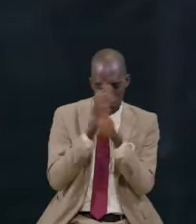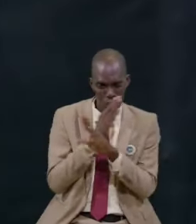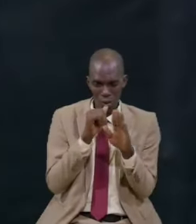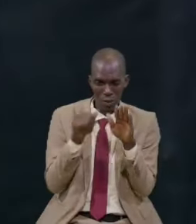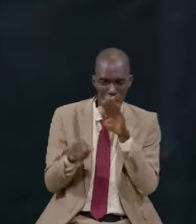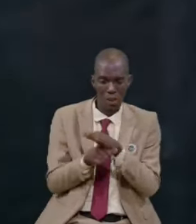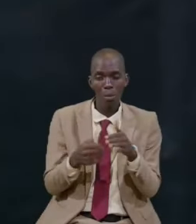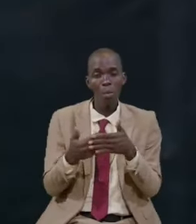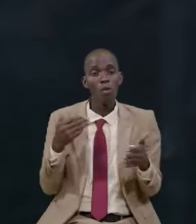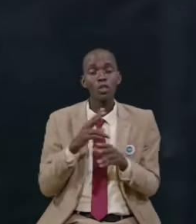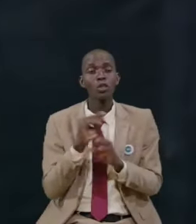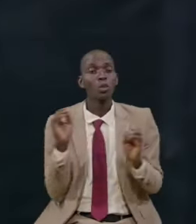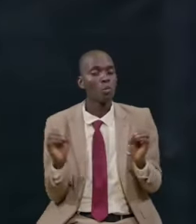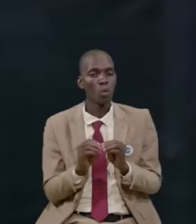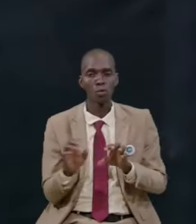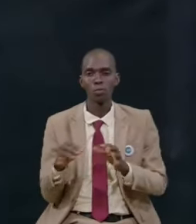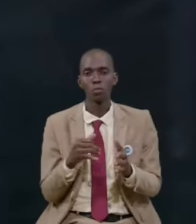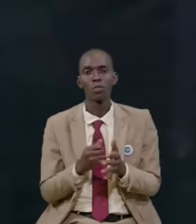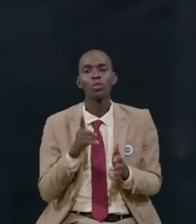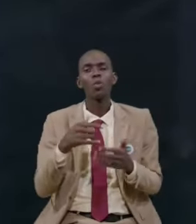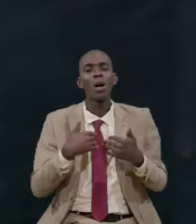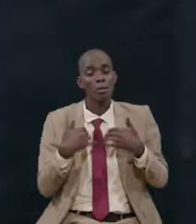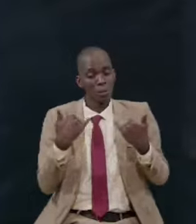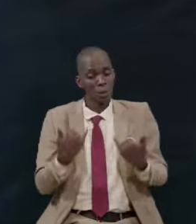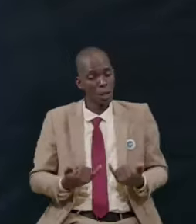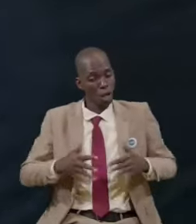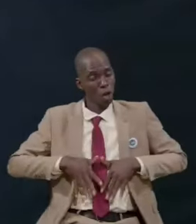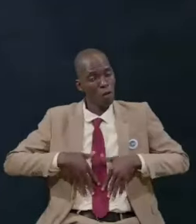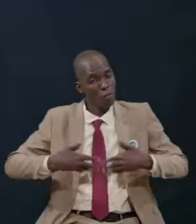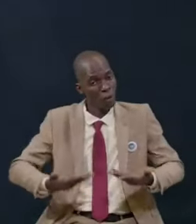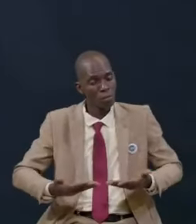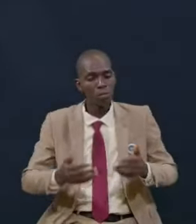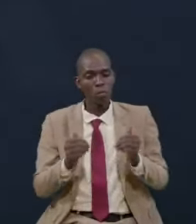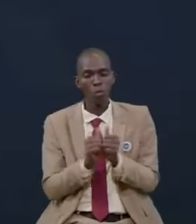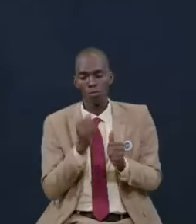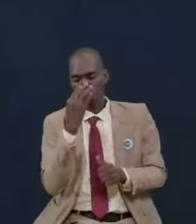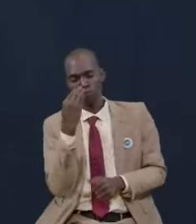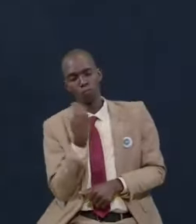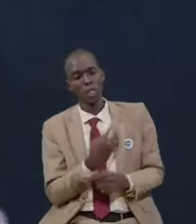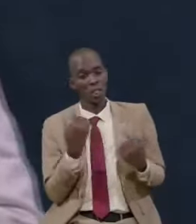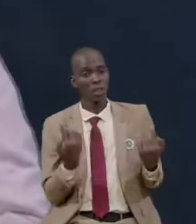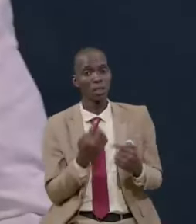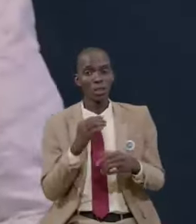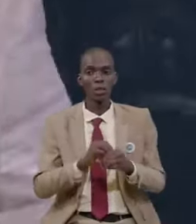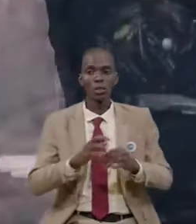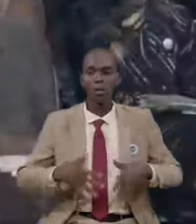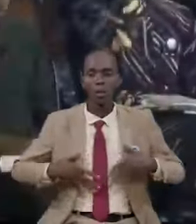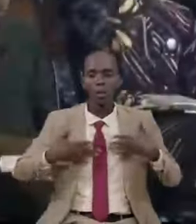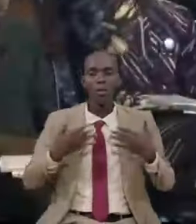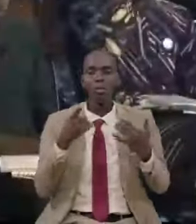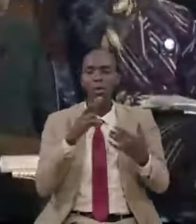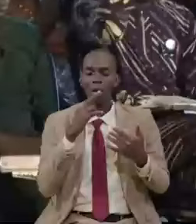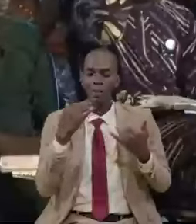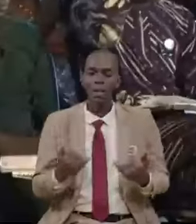confessed. You are forsaking the sins in your life. And now happy is that man. I pray that